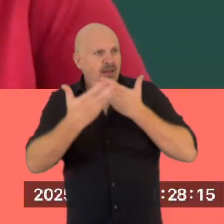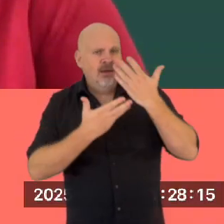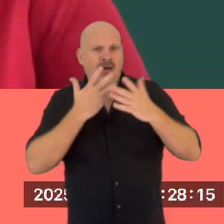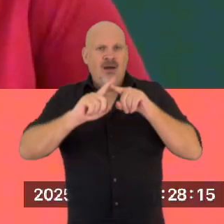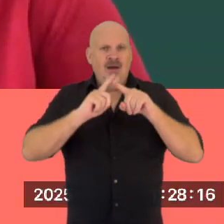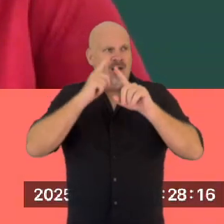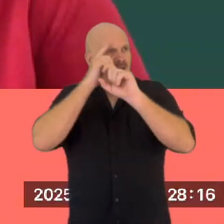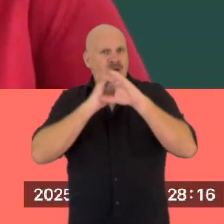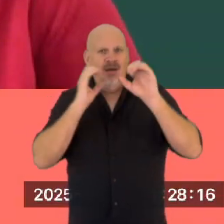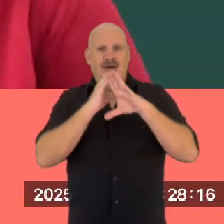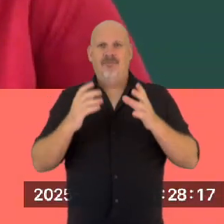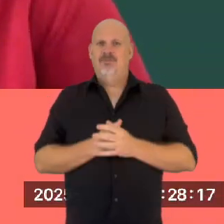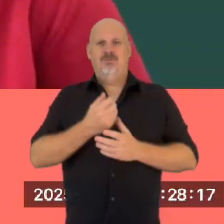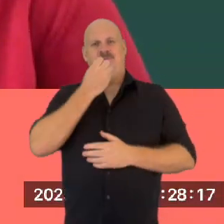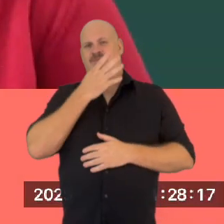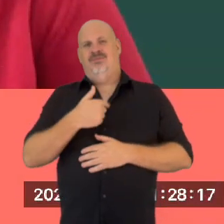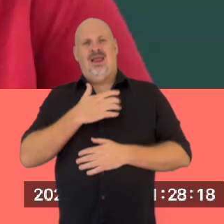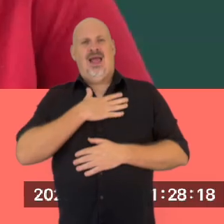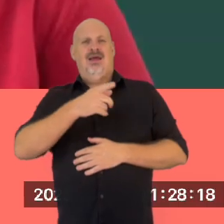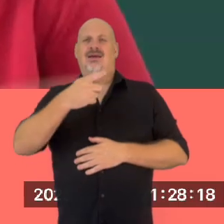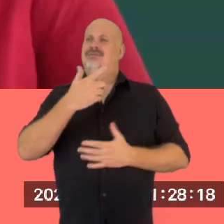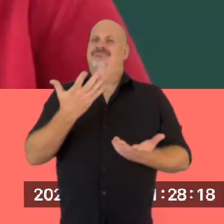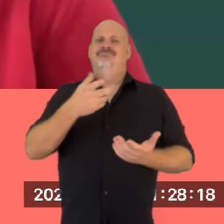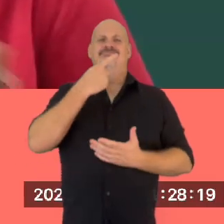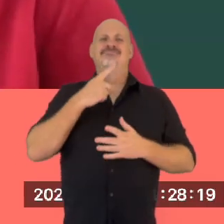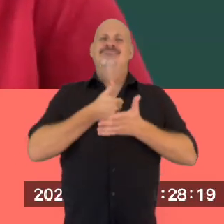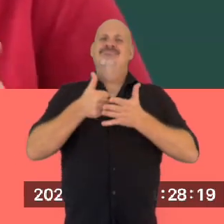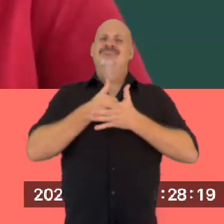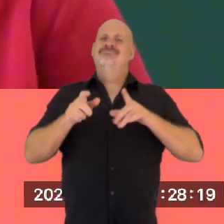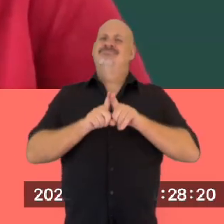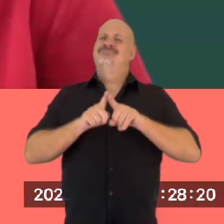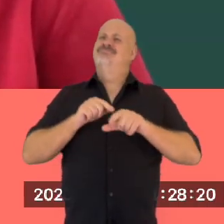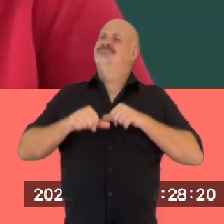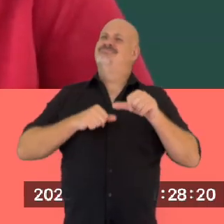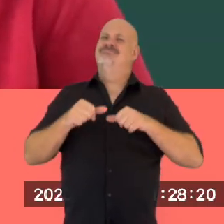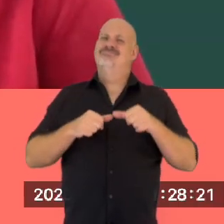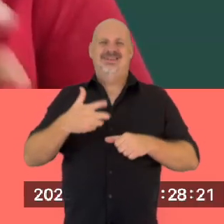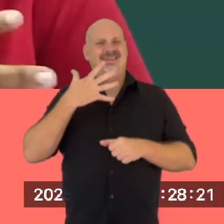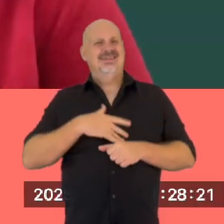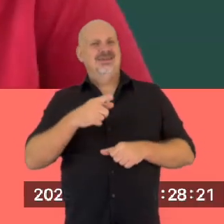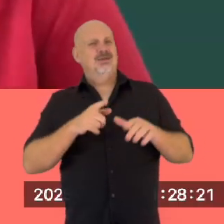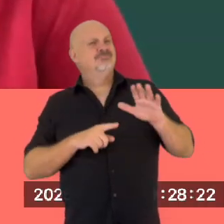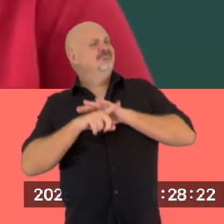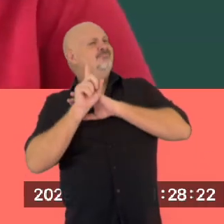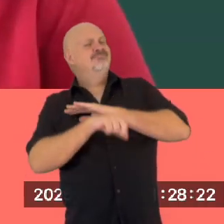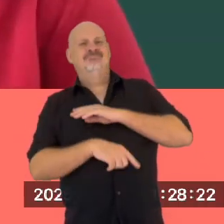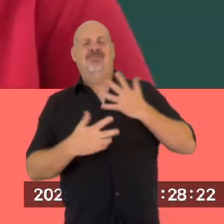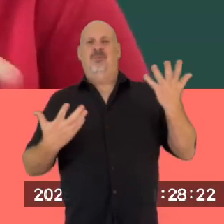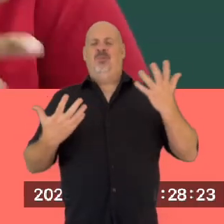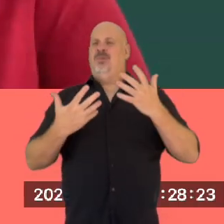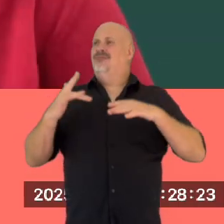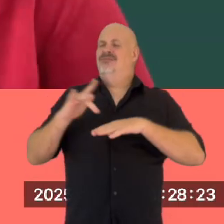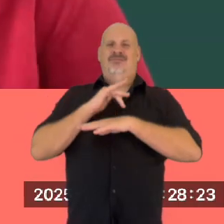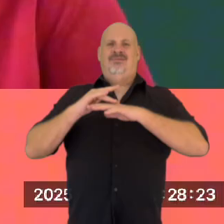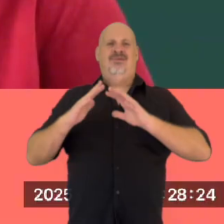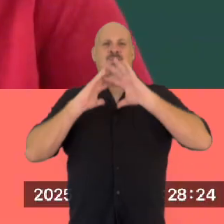perspective is really intriguing to me. Beautiful. And I like the fact that you said taking you out of the ordinary. And sometimes we do need that theatre.